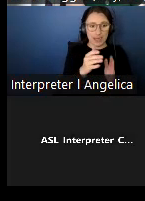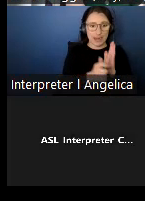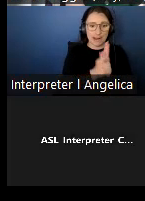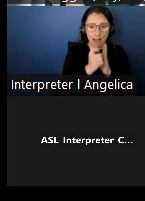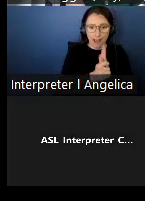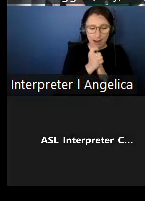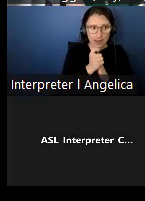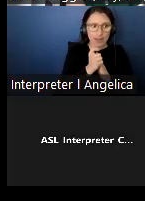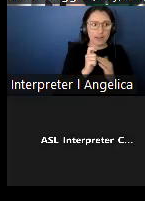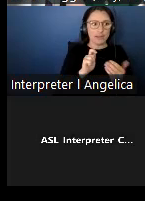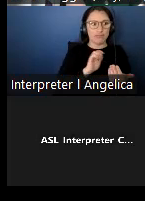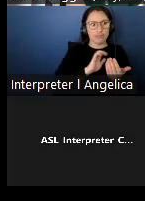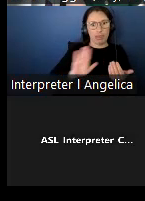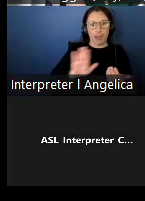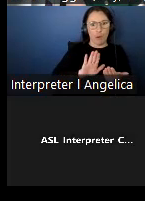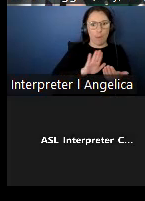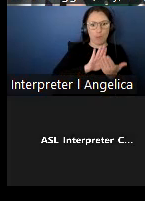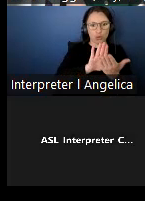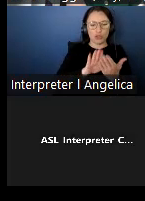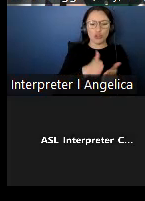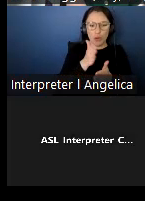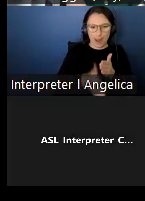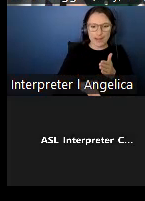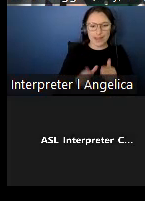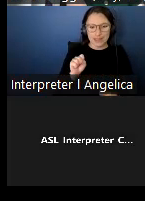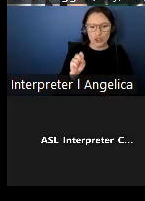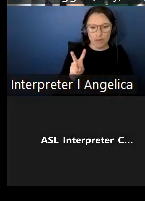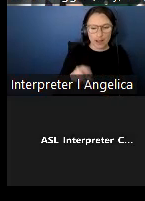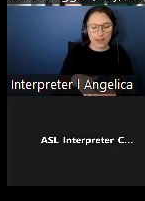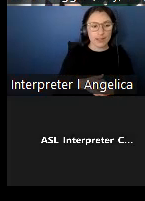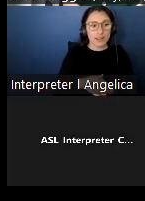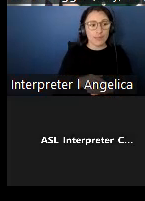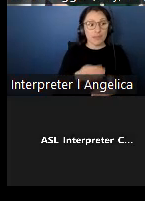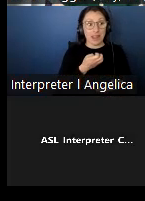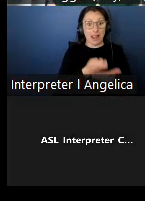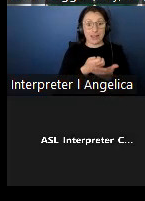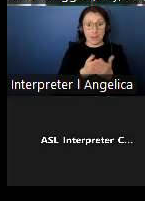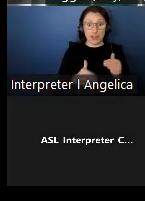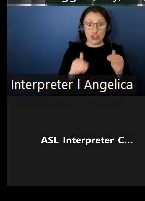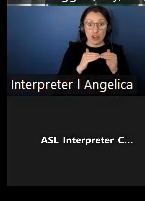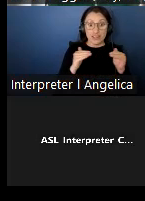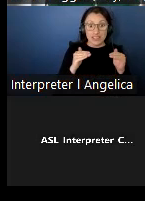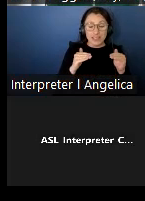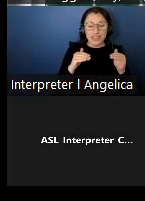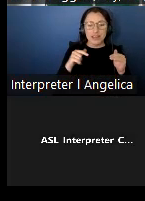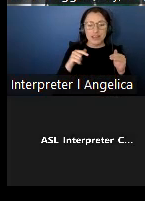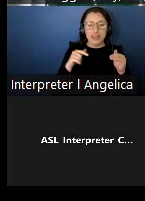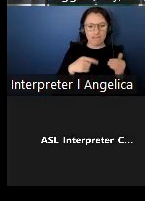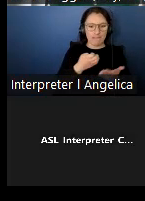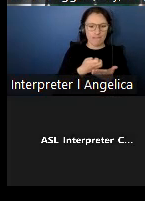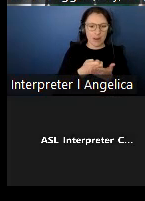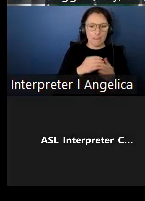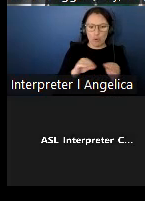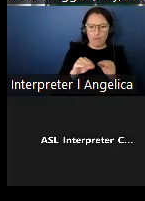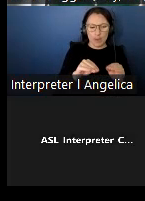to ending sexual violence. And this really talks about the economic justice of our movement. So the